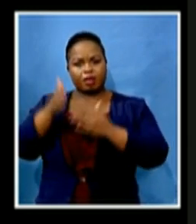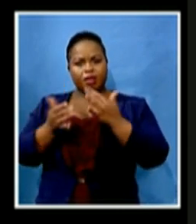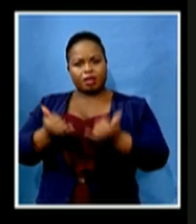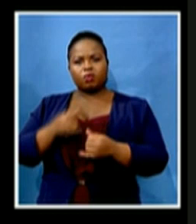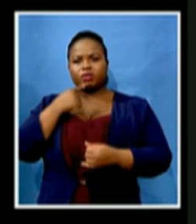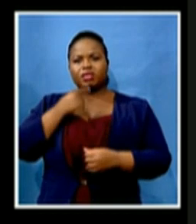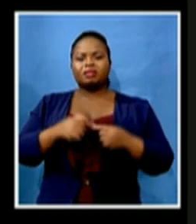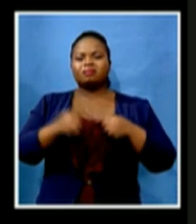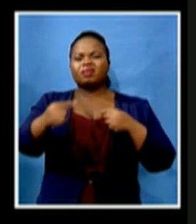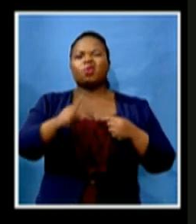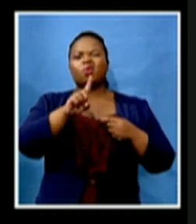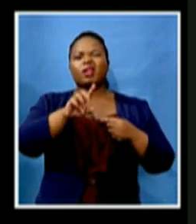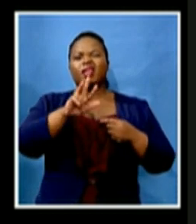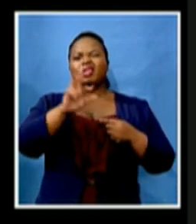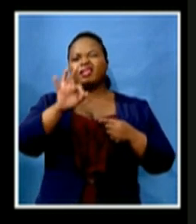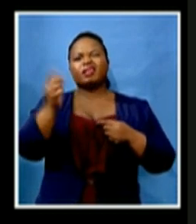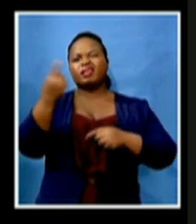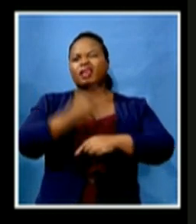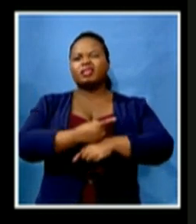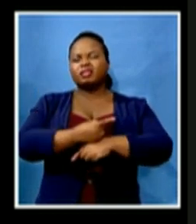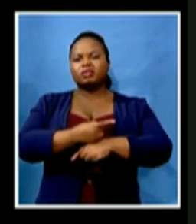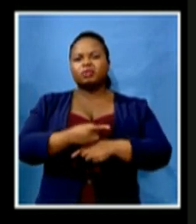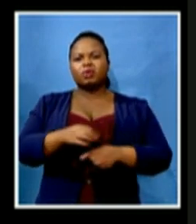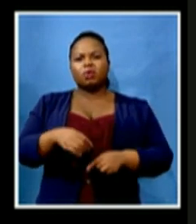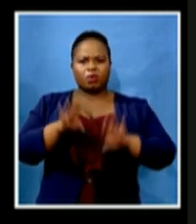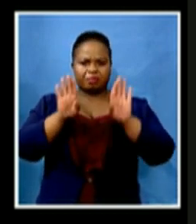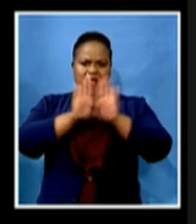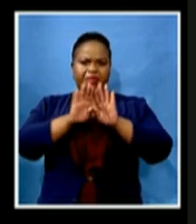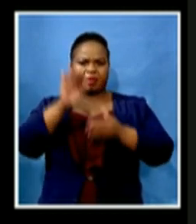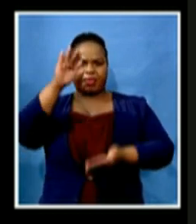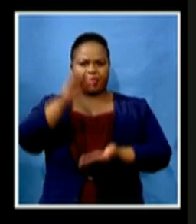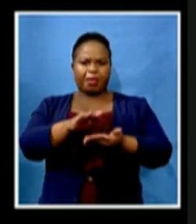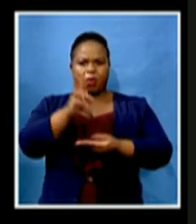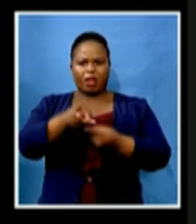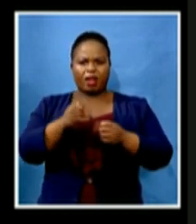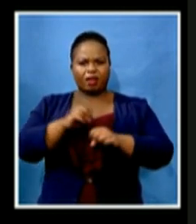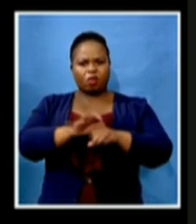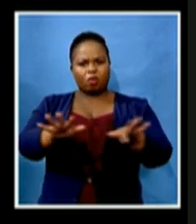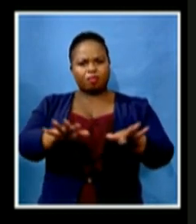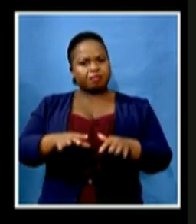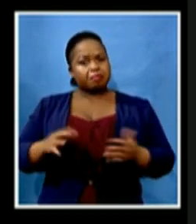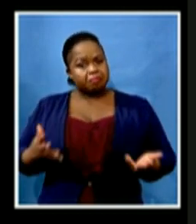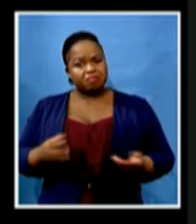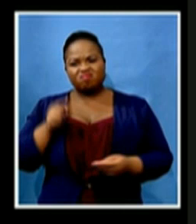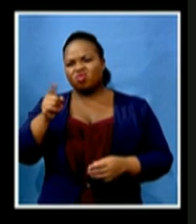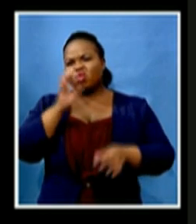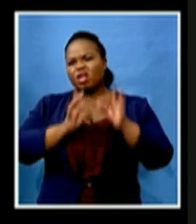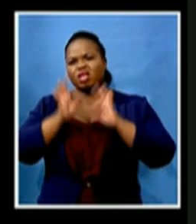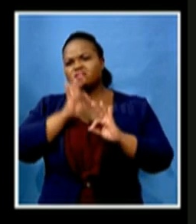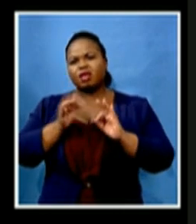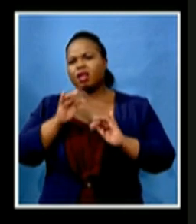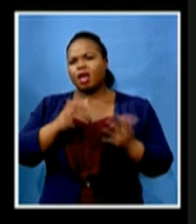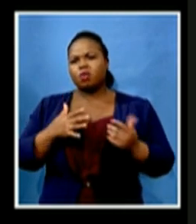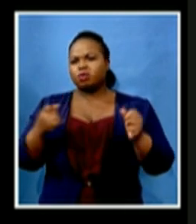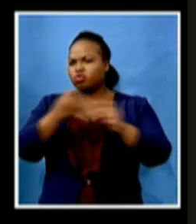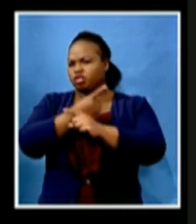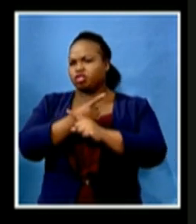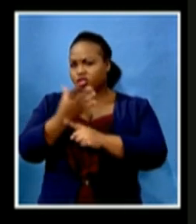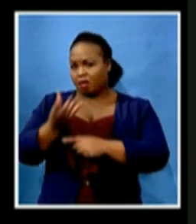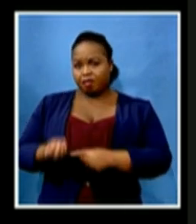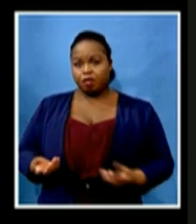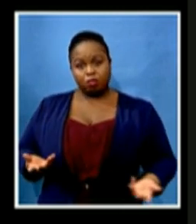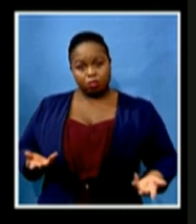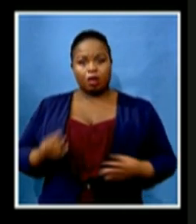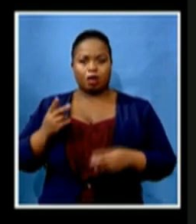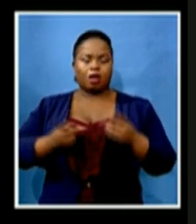the infection rate all the way down. How do you explain this? Is this a contradiction? And you've also previously criticized in that